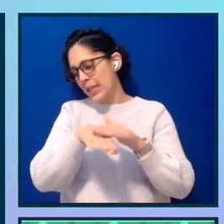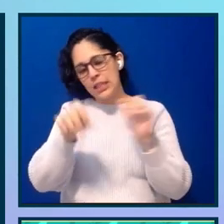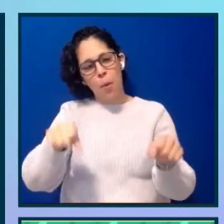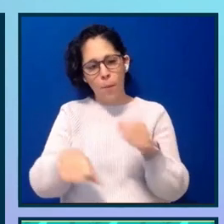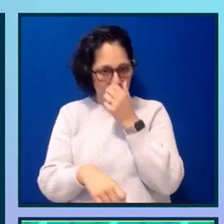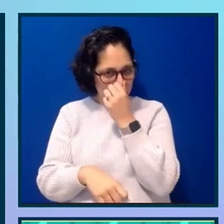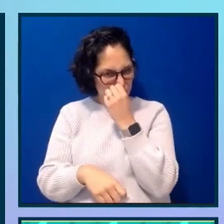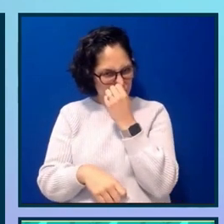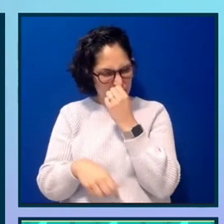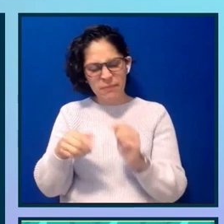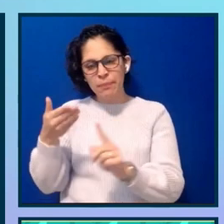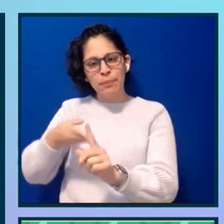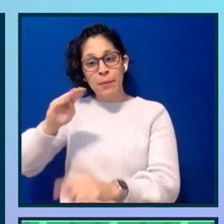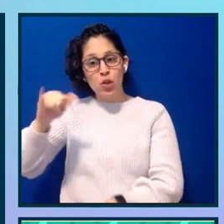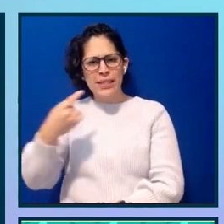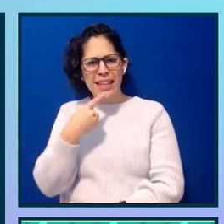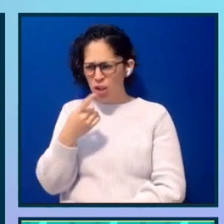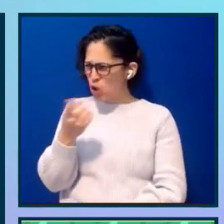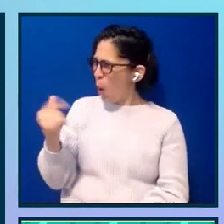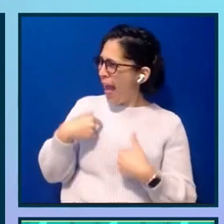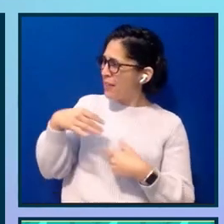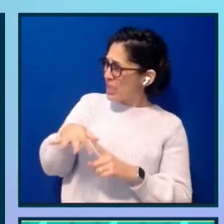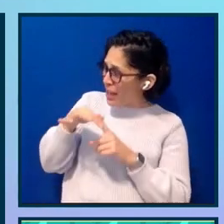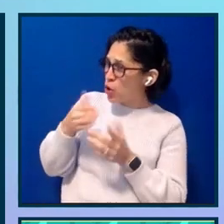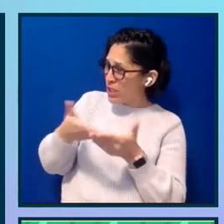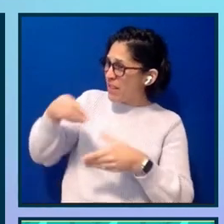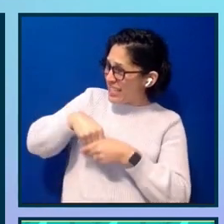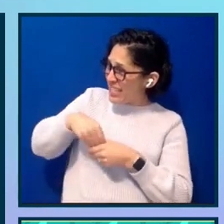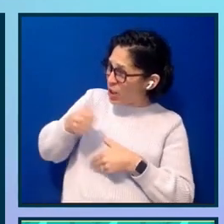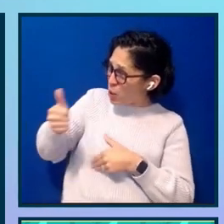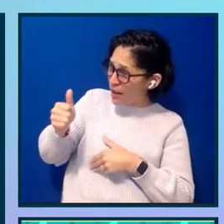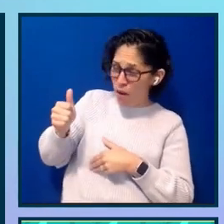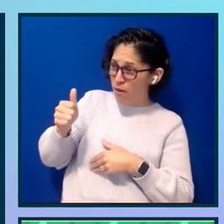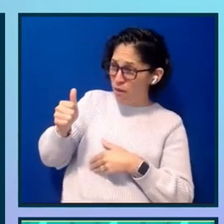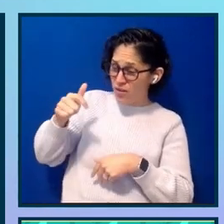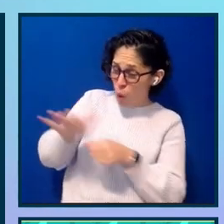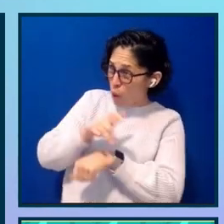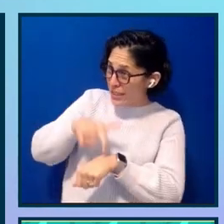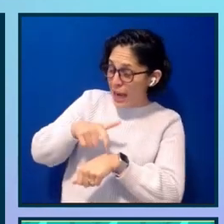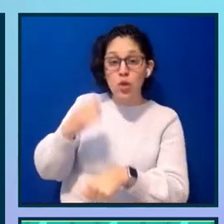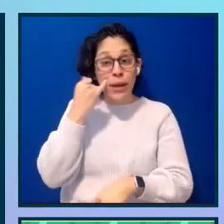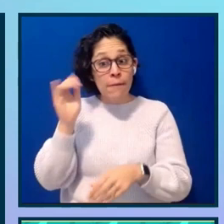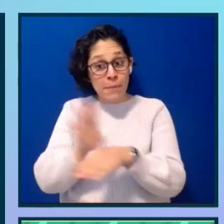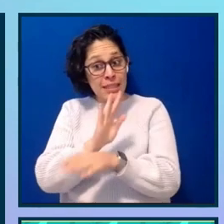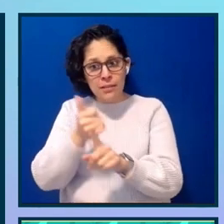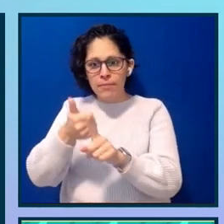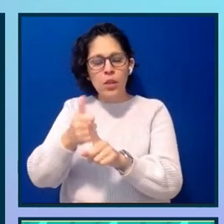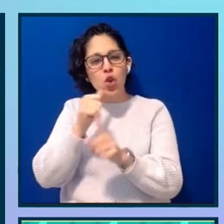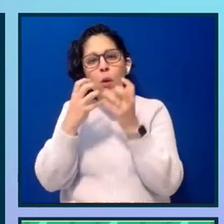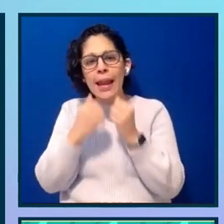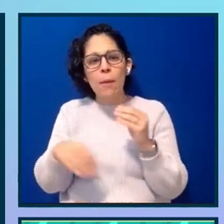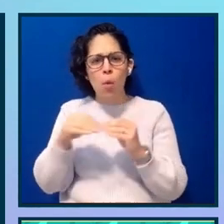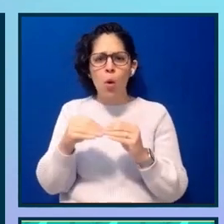Here's Michael Jordan saying, "You guys have the special stuff inside you all along." So if corporations don't care more, then we